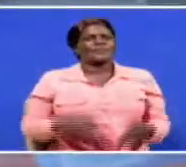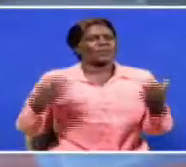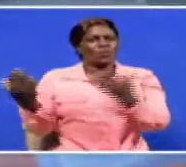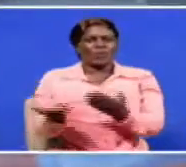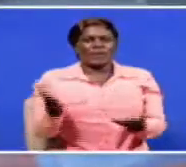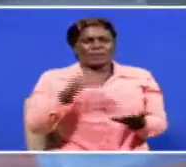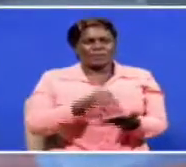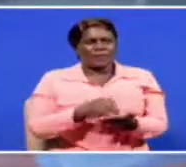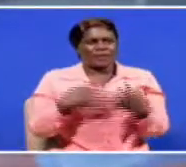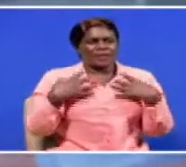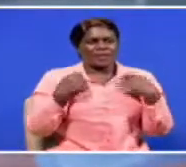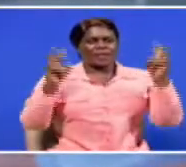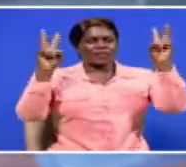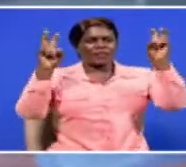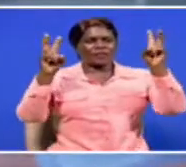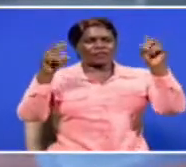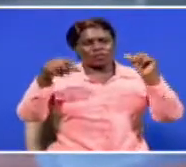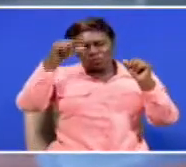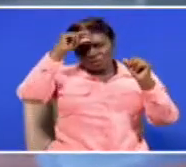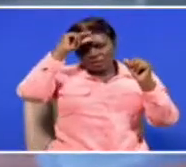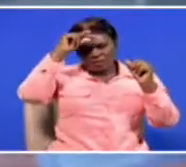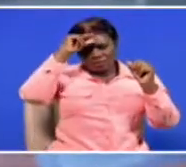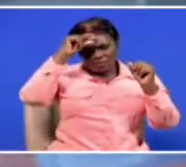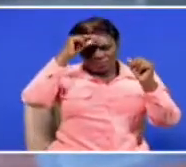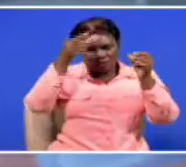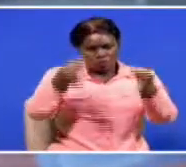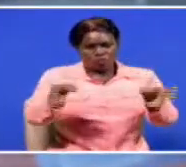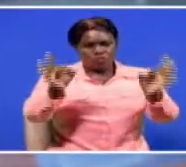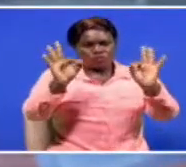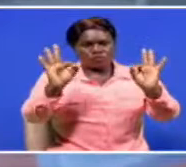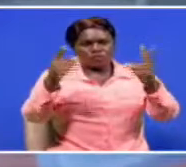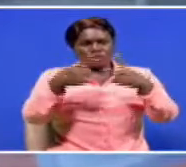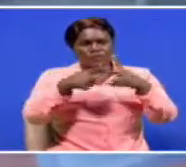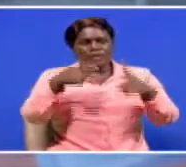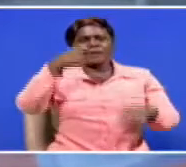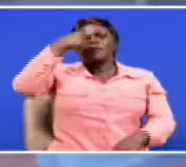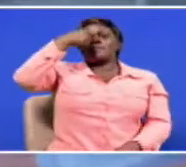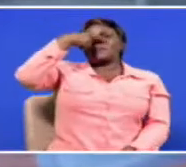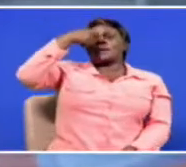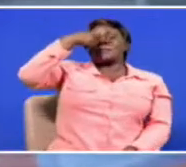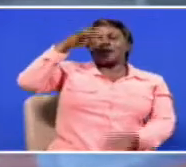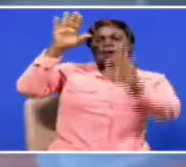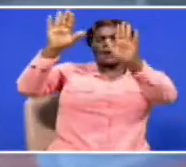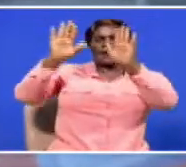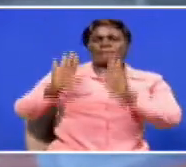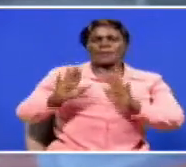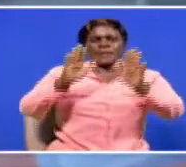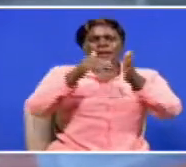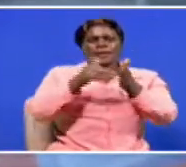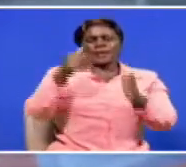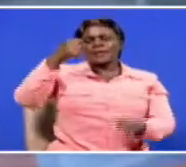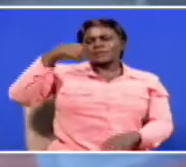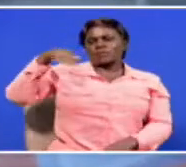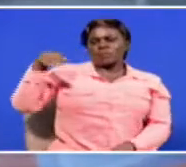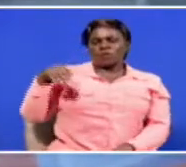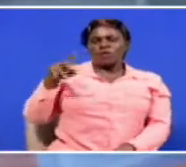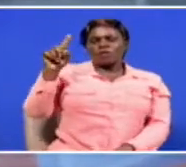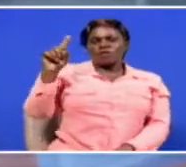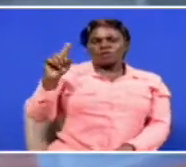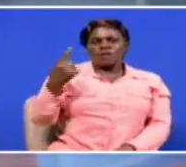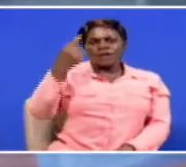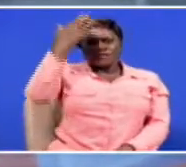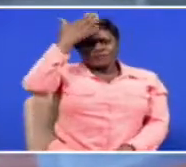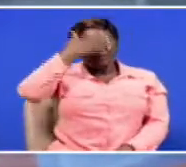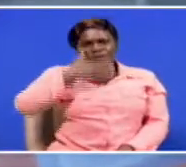Welcome back. Now to health matters. The government has officially launched a vaccination campaign against polio. The first phase